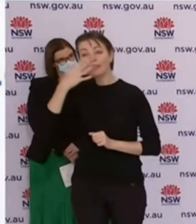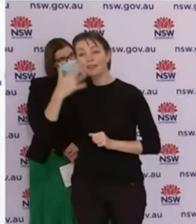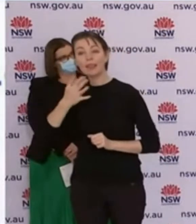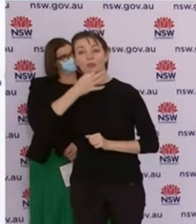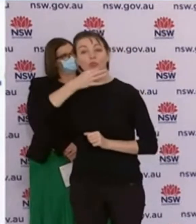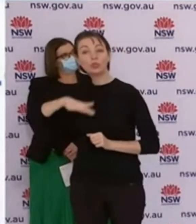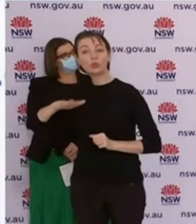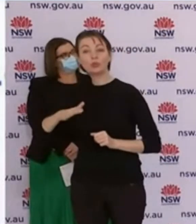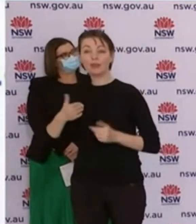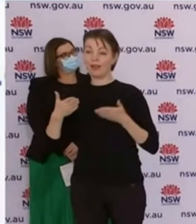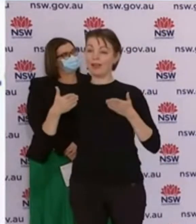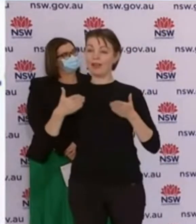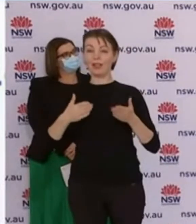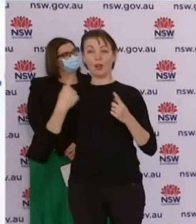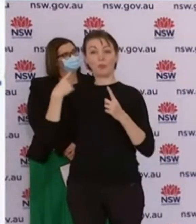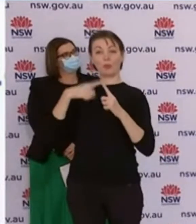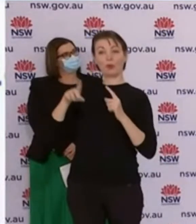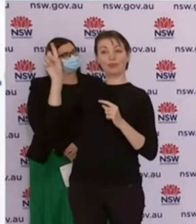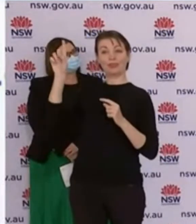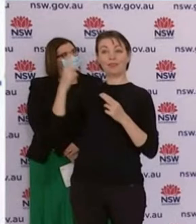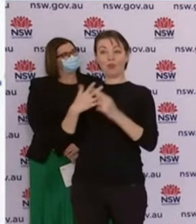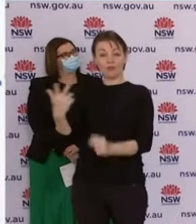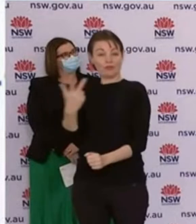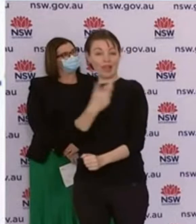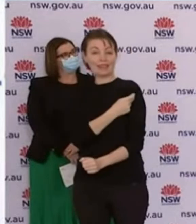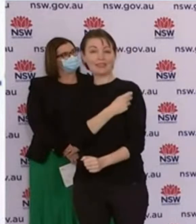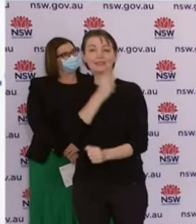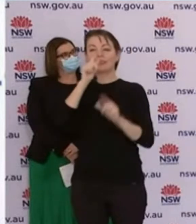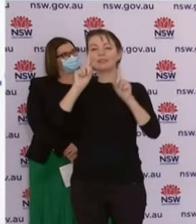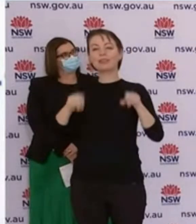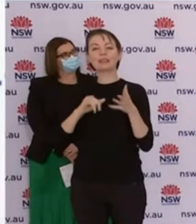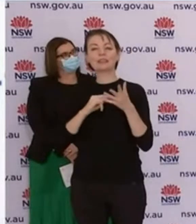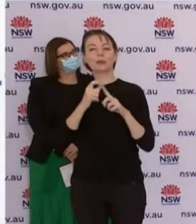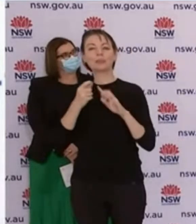vaccines, and we assume that will be done in September,